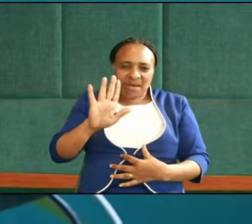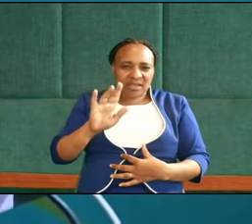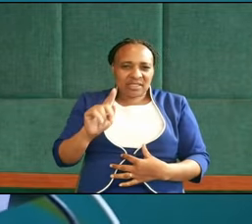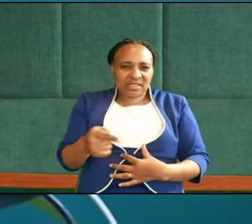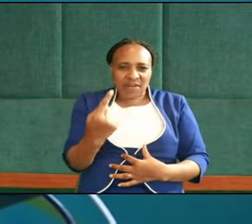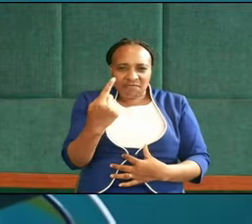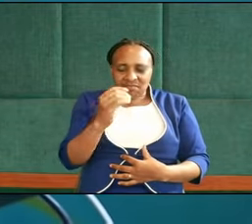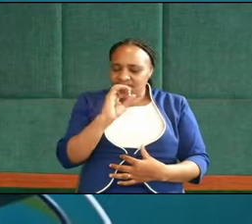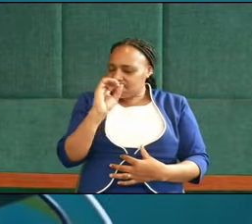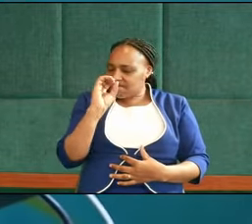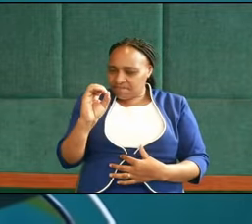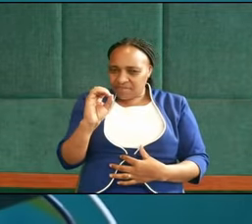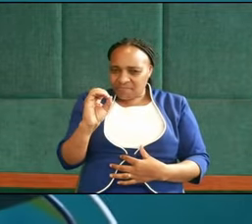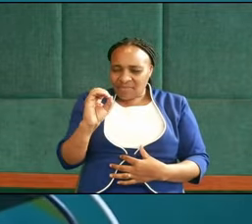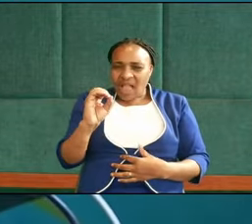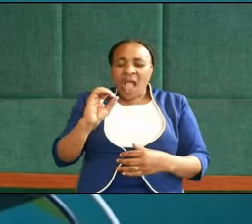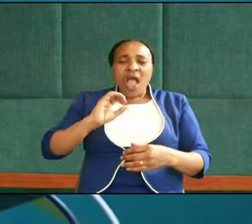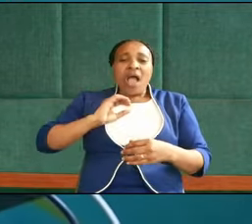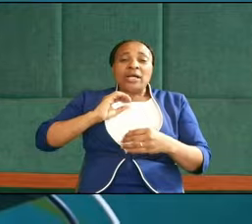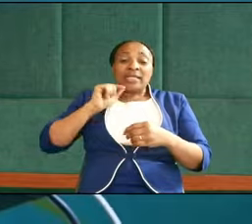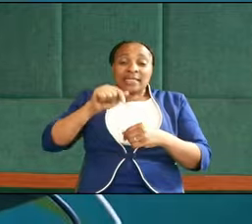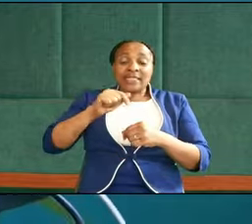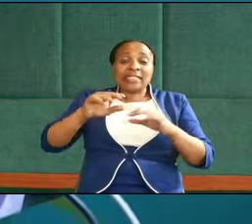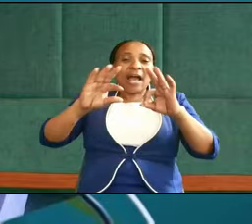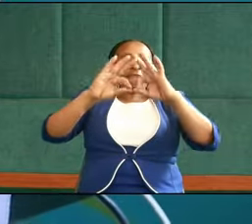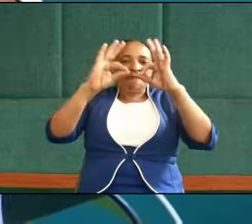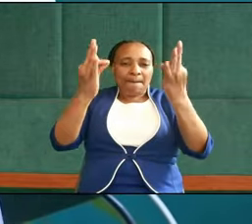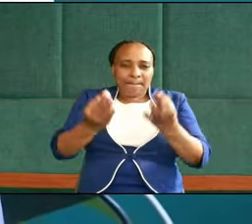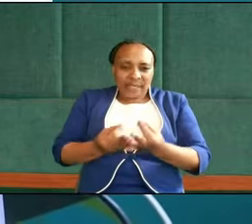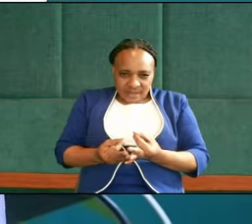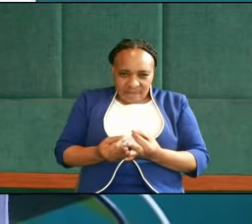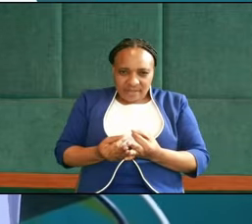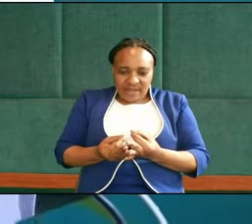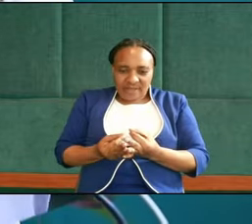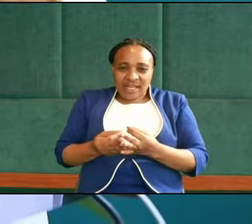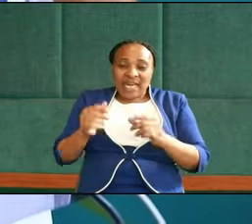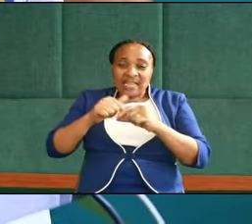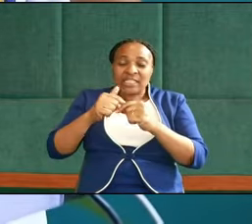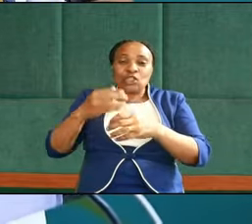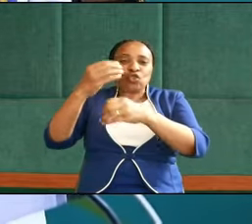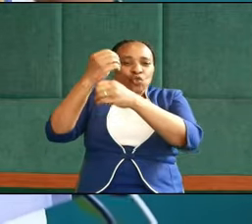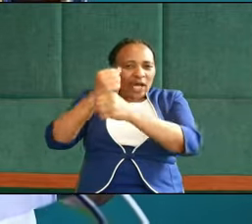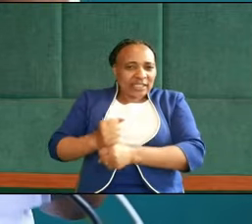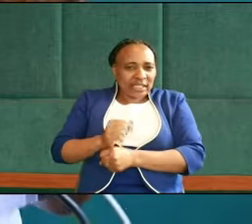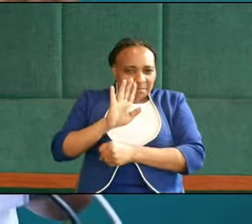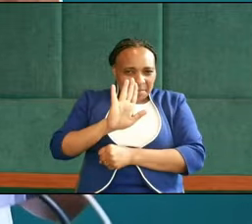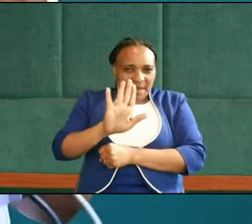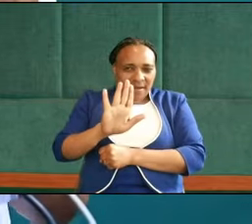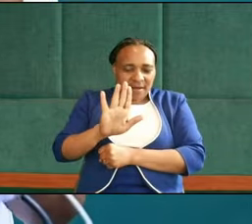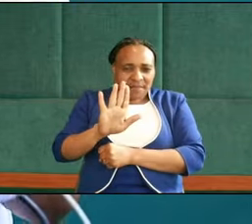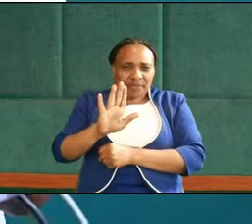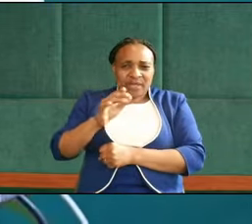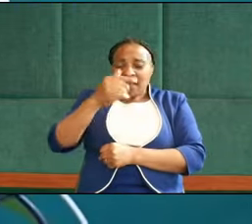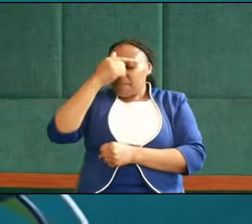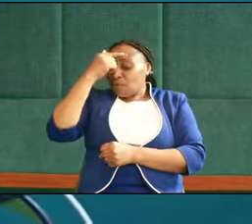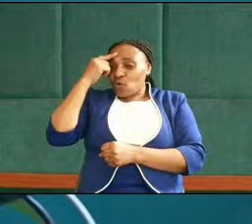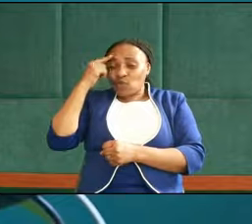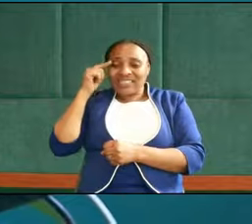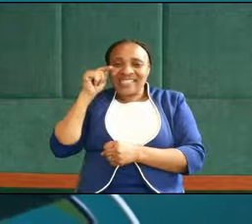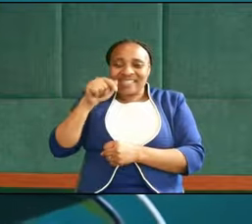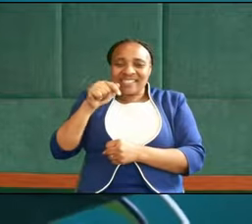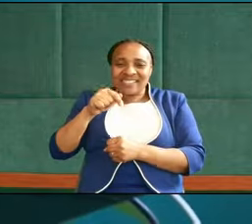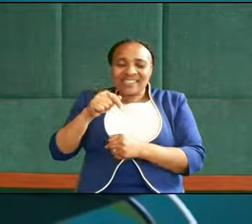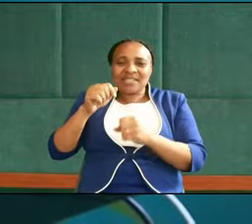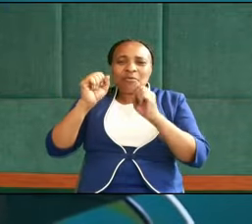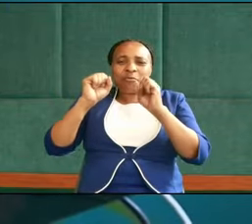an ancestral heritage. It is because you are trusted. It is because they see you are able to.